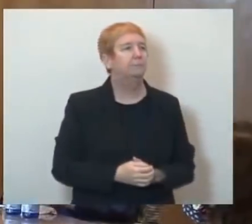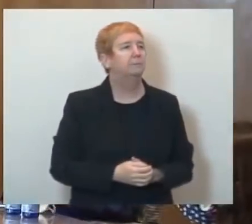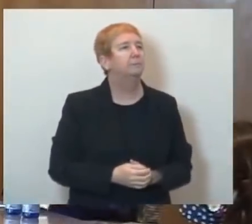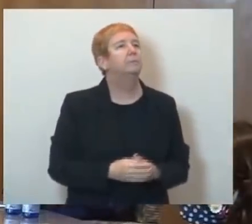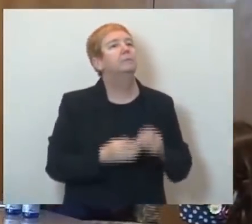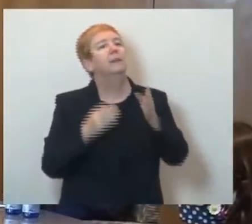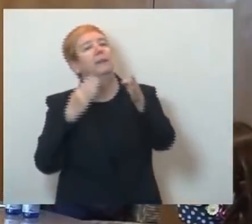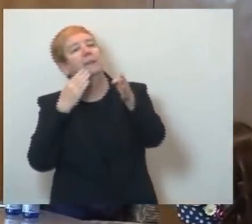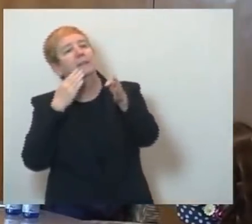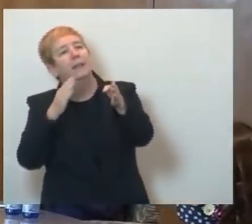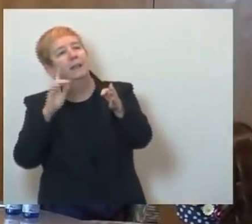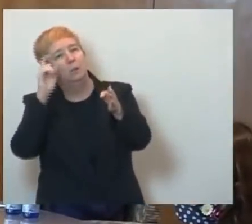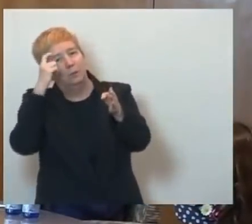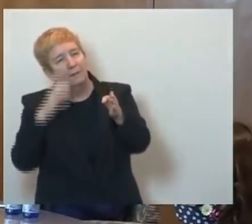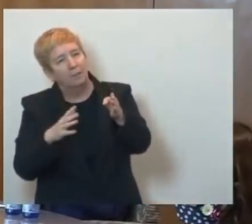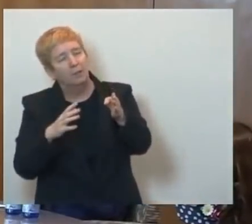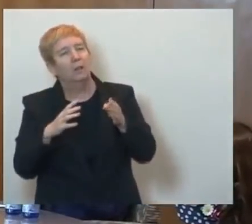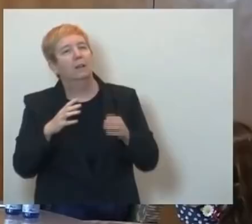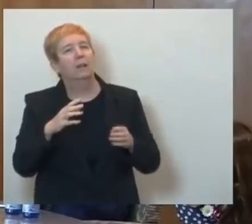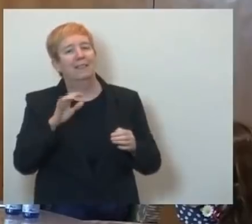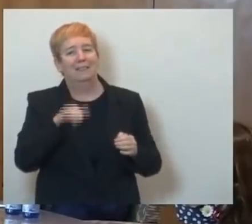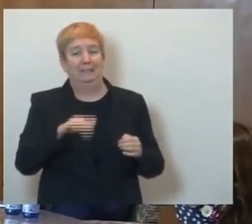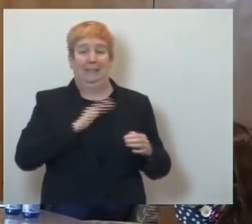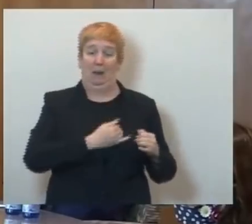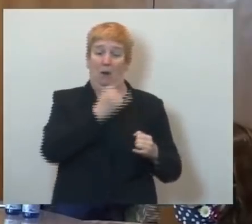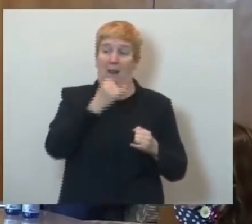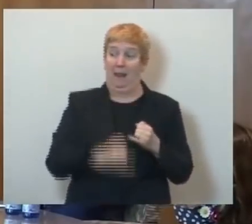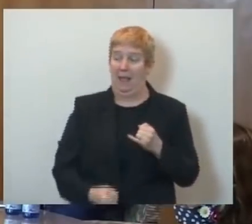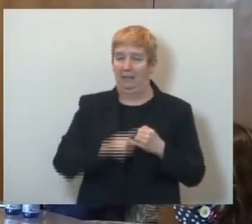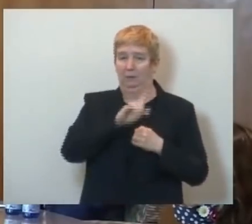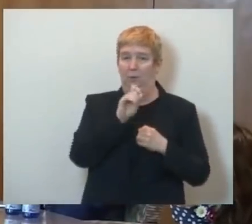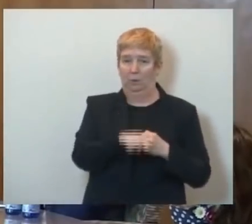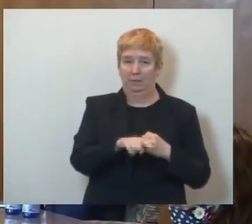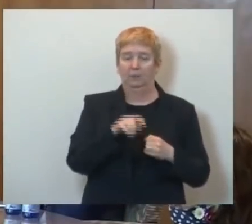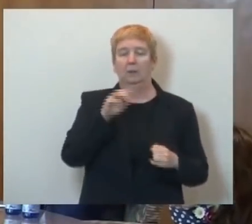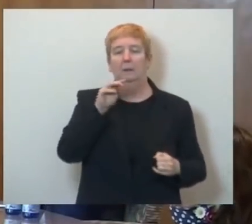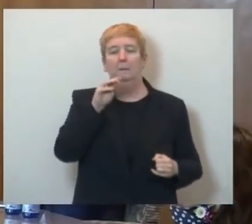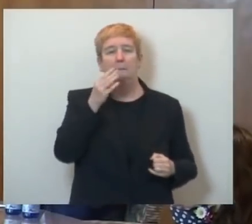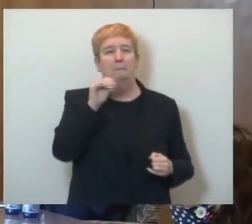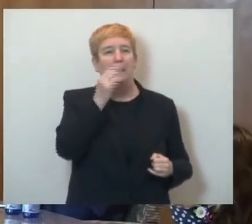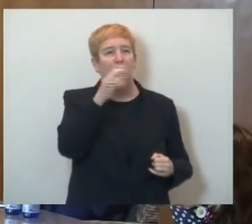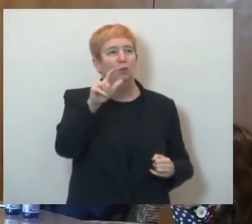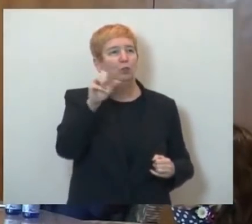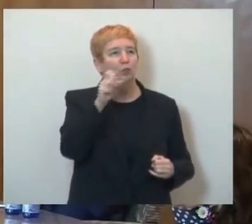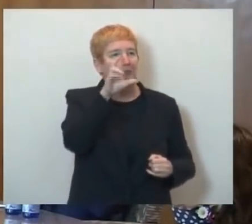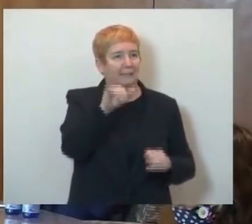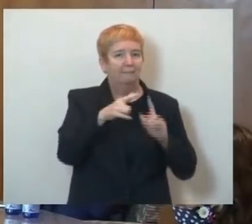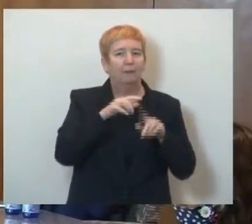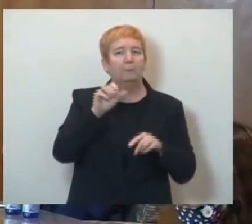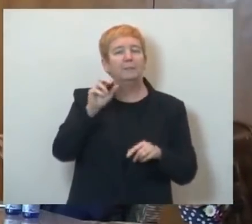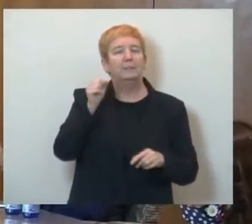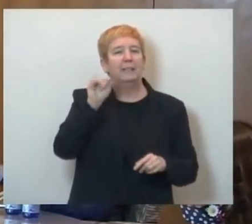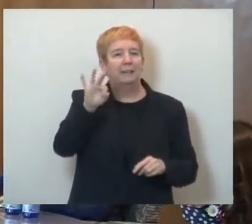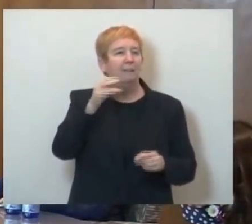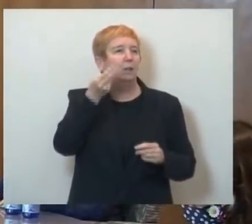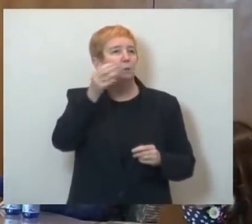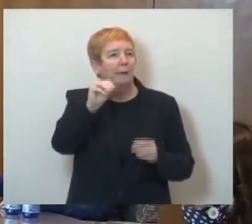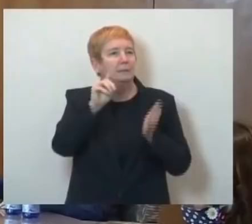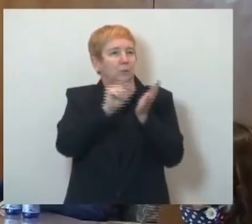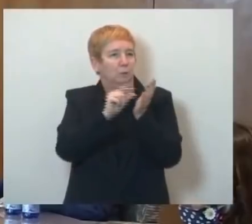Thank you, Governor and Secretaries. This will be our last question to Michael Gerstein with the Santa Fe New Mexican. Michael, you're unmuted. Go right